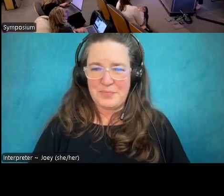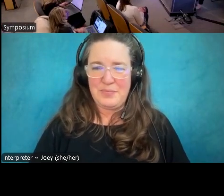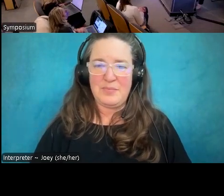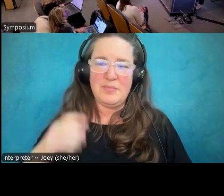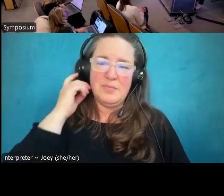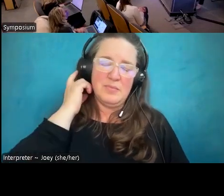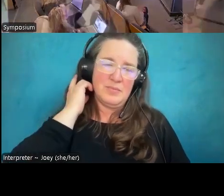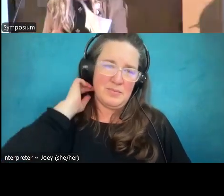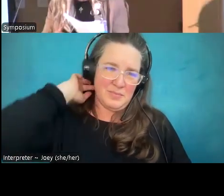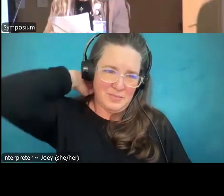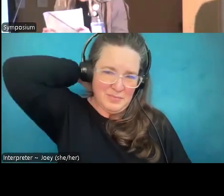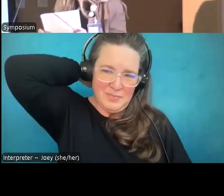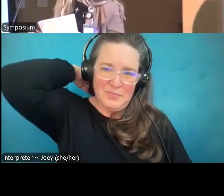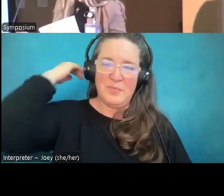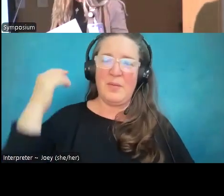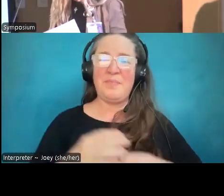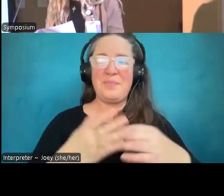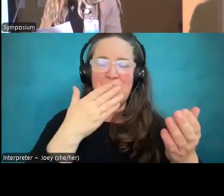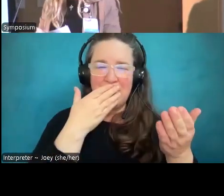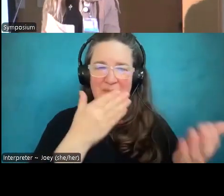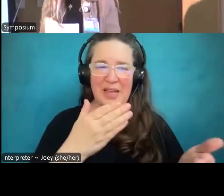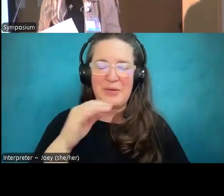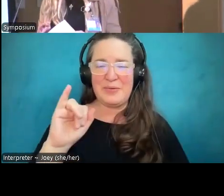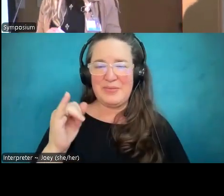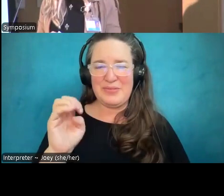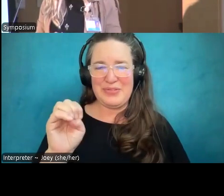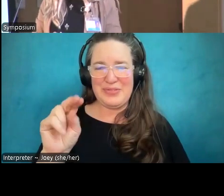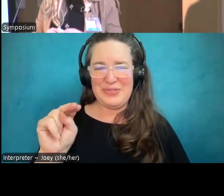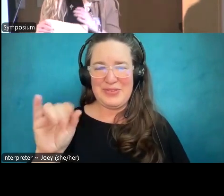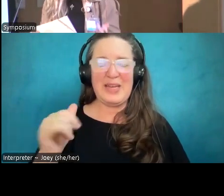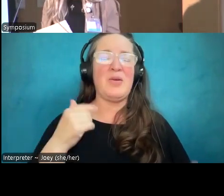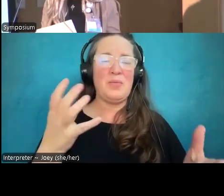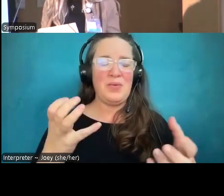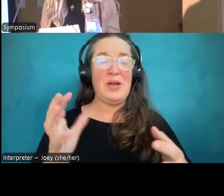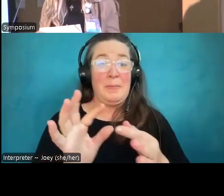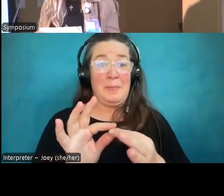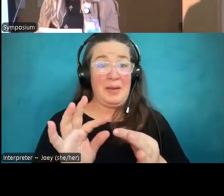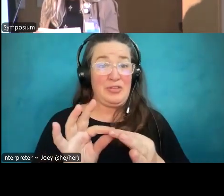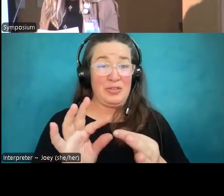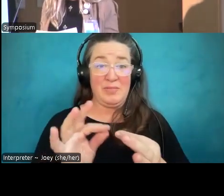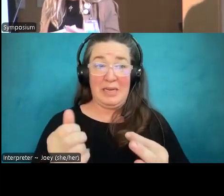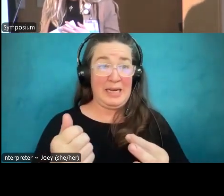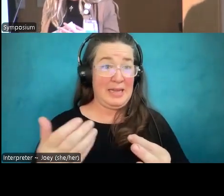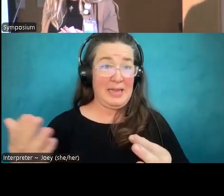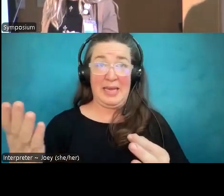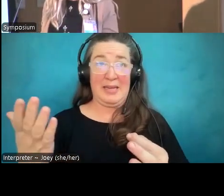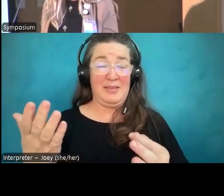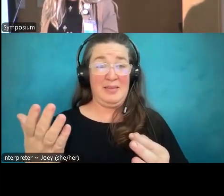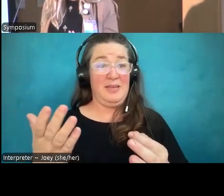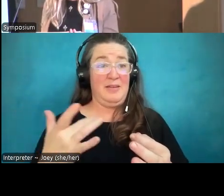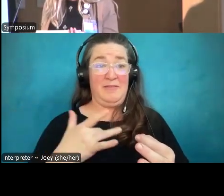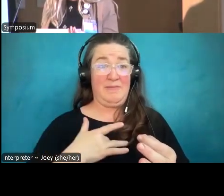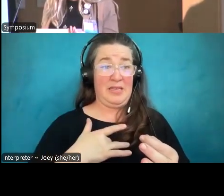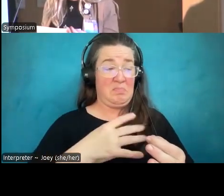Thank you, Jenny. So I just want to mention that if anything that we've talked about sounds like it might be of use to you